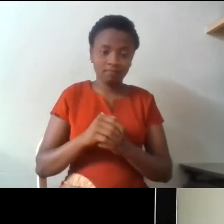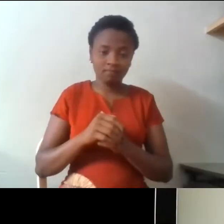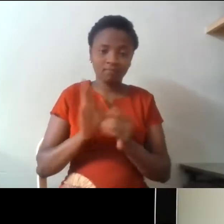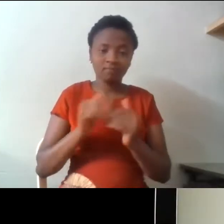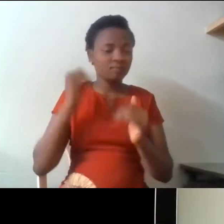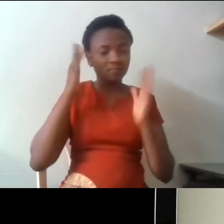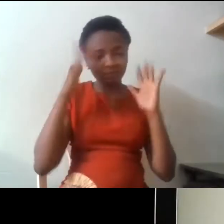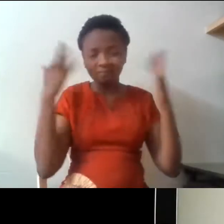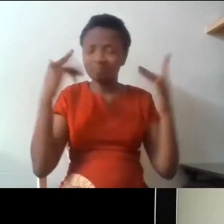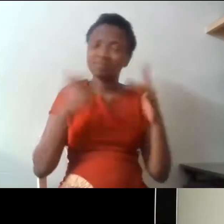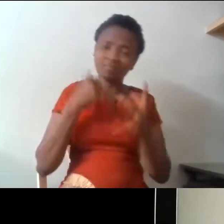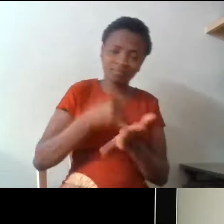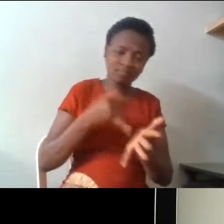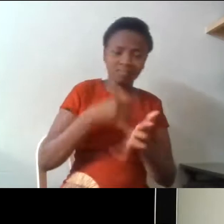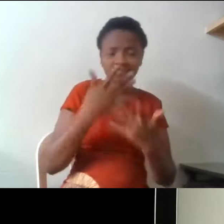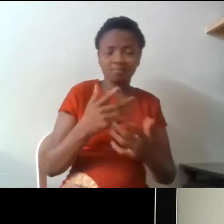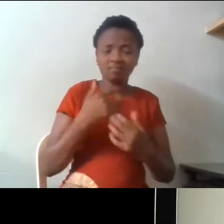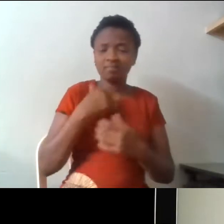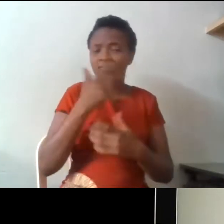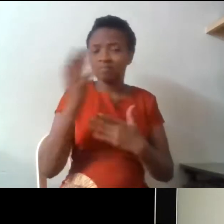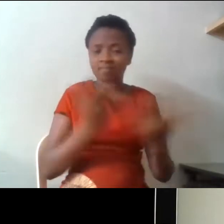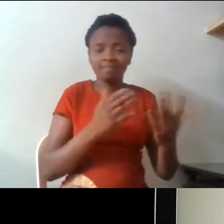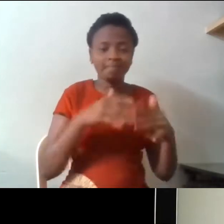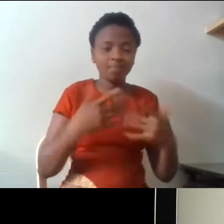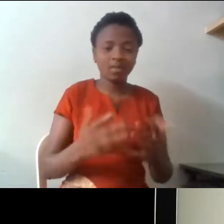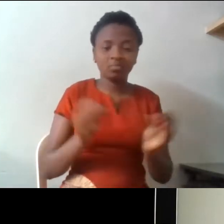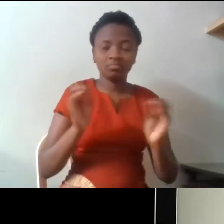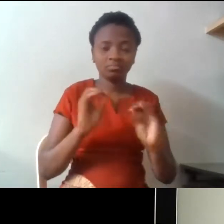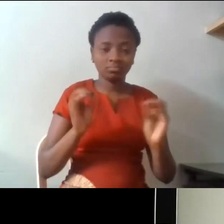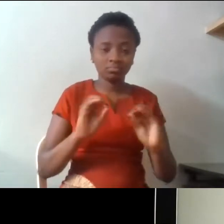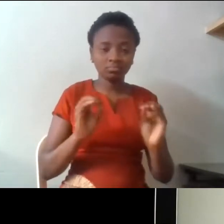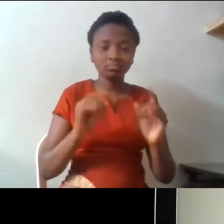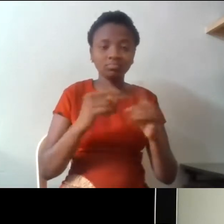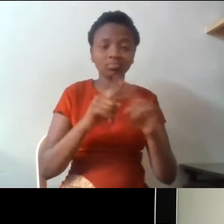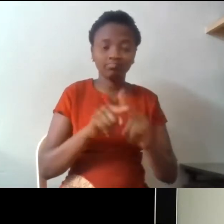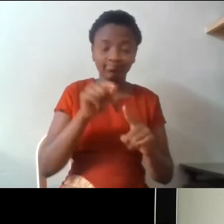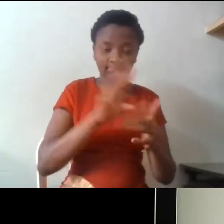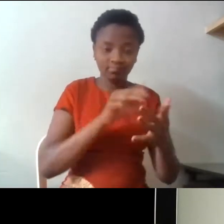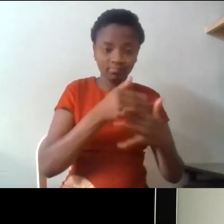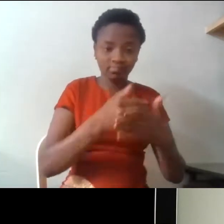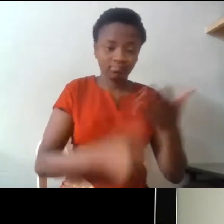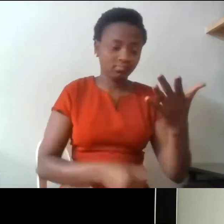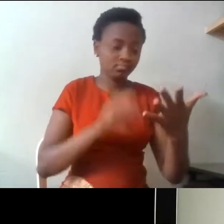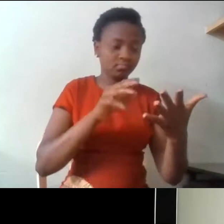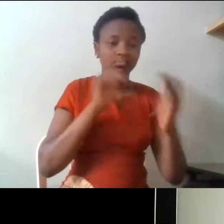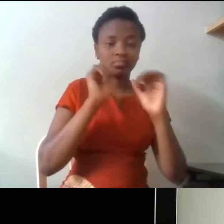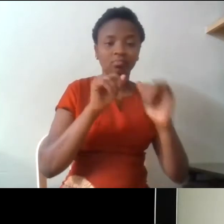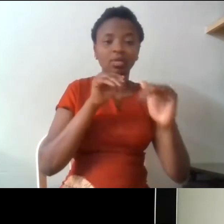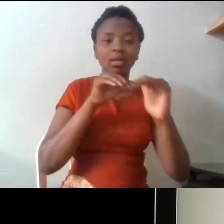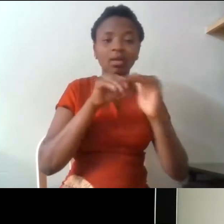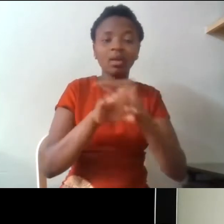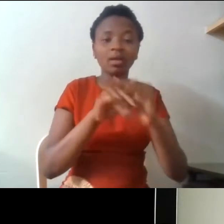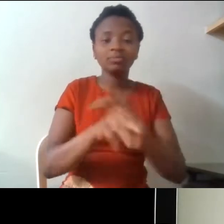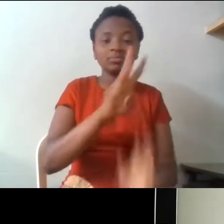back better. Again, the report is available on our website. The presentation, the PowerPoint presentation, will also